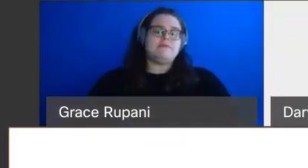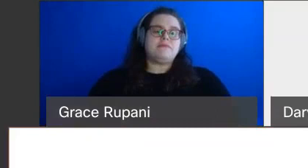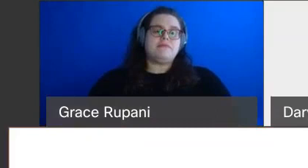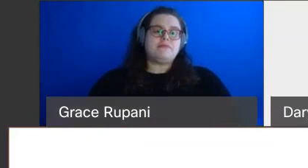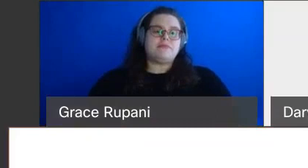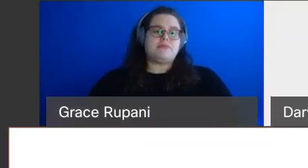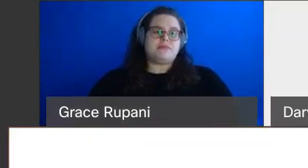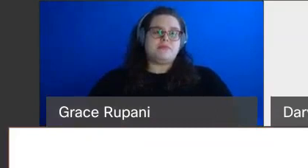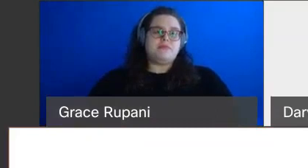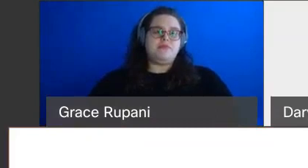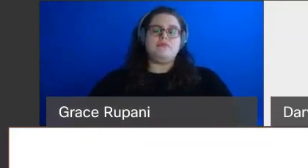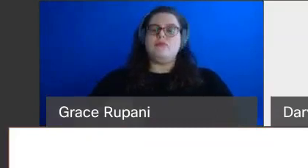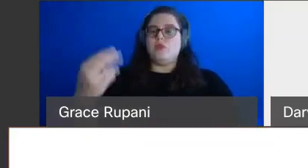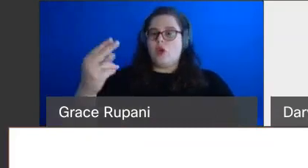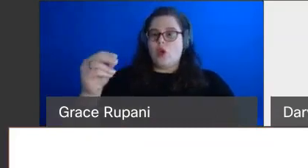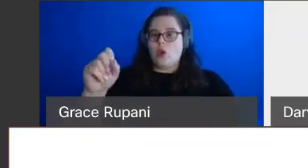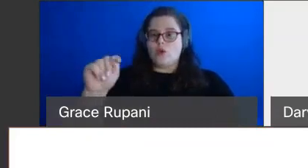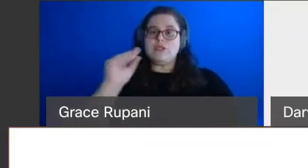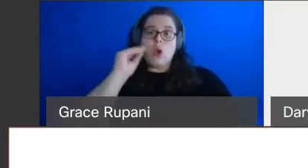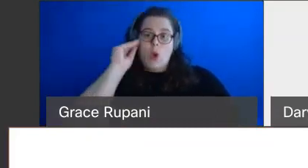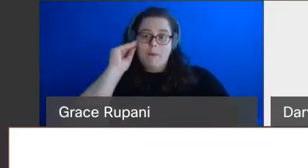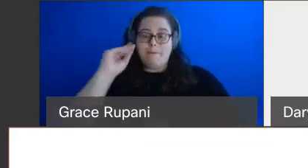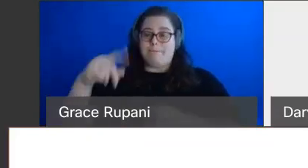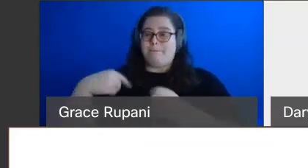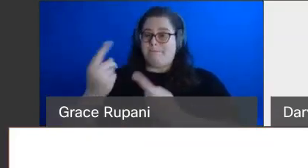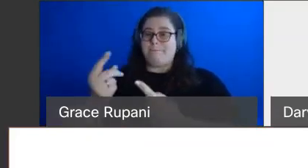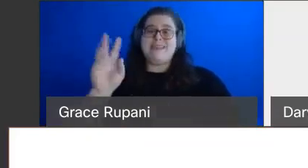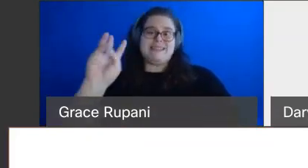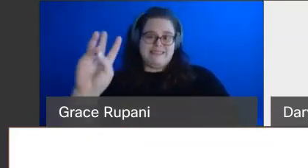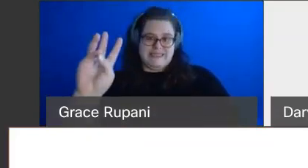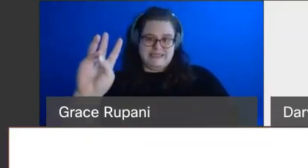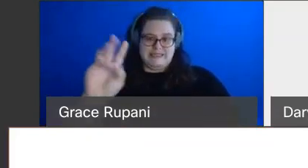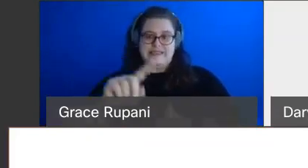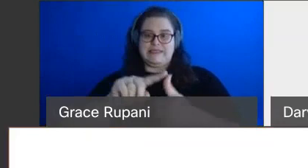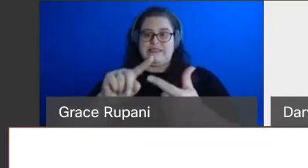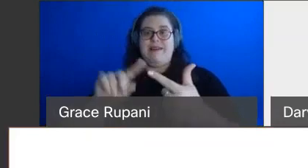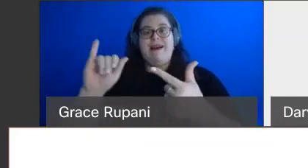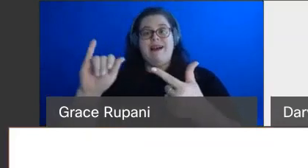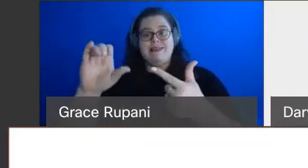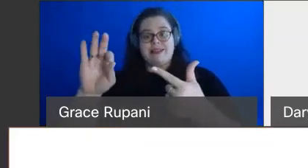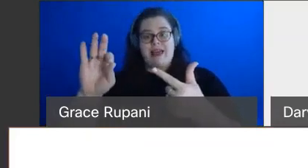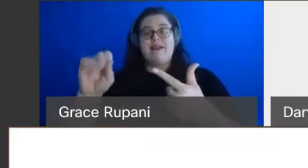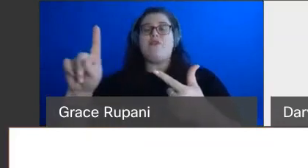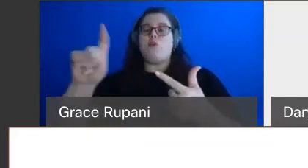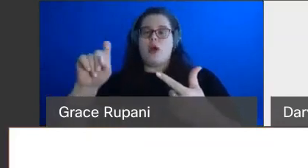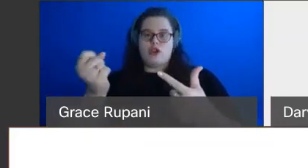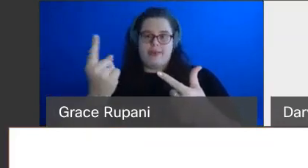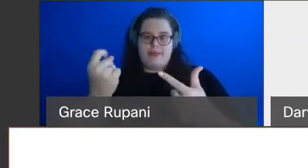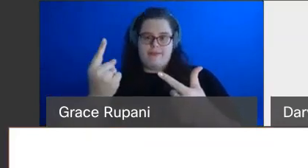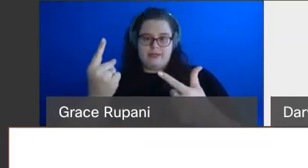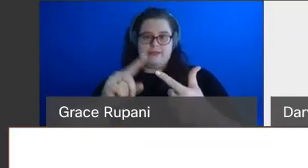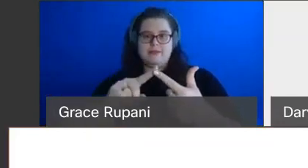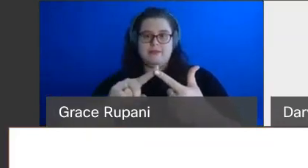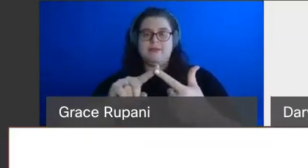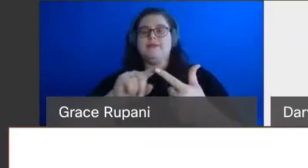in host home, there have been 6 people. Intermediate care facility, 111.